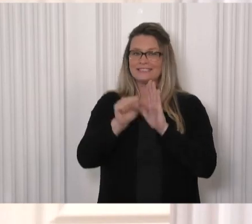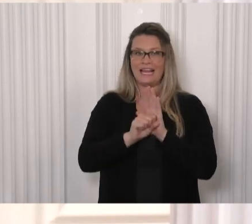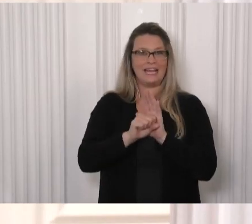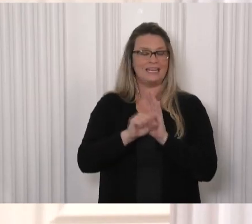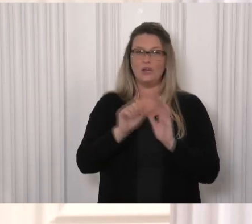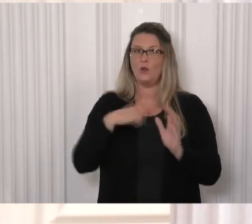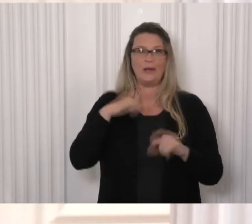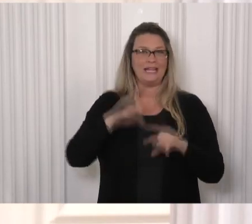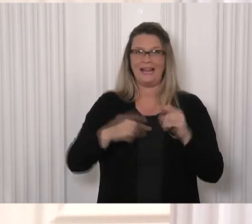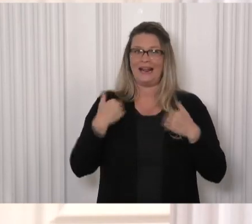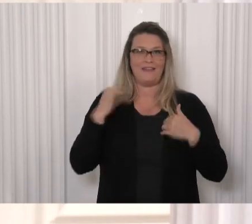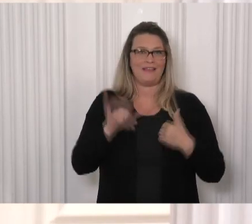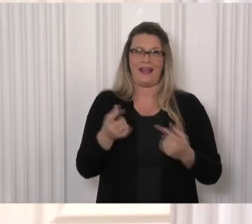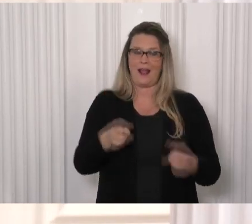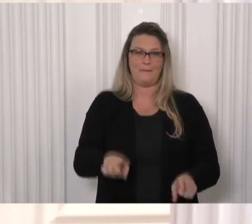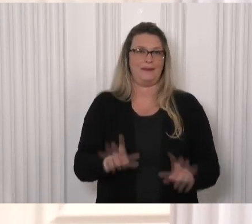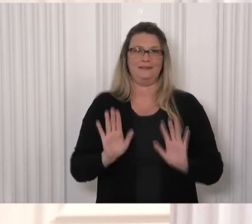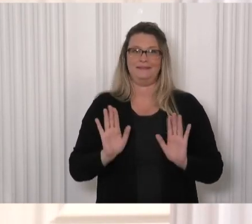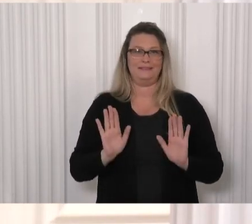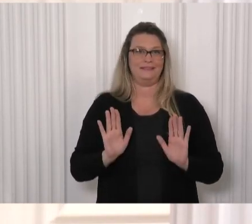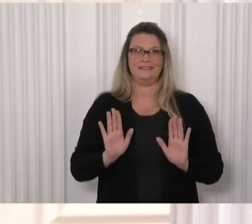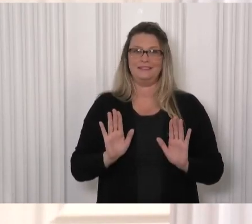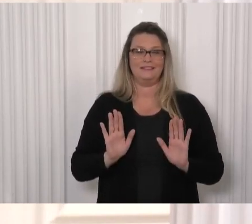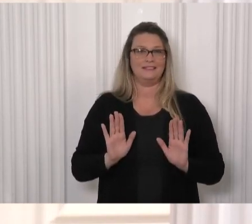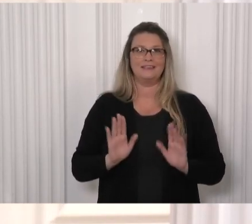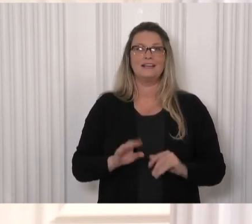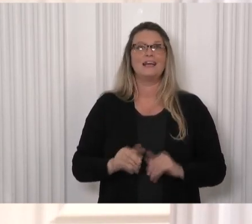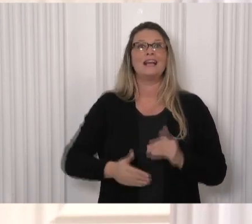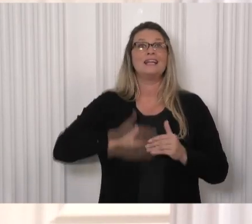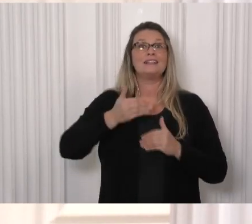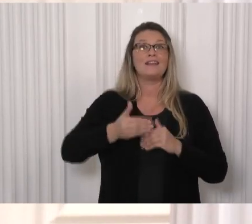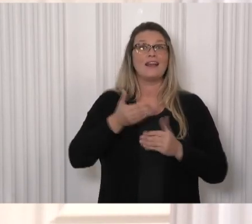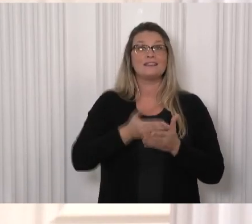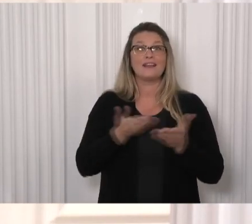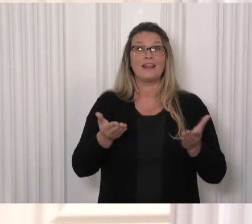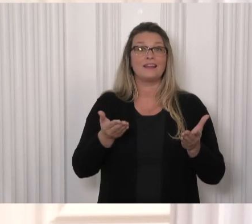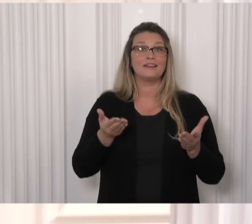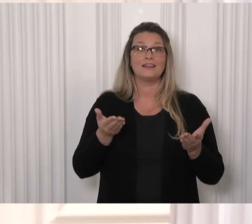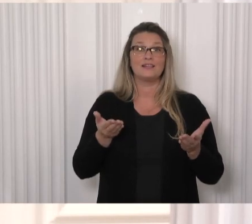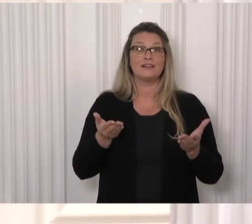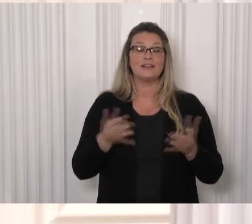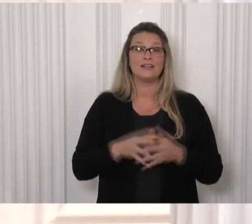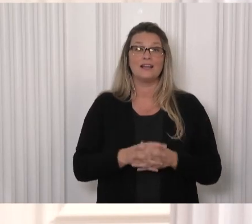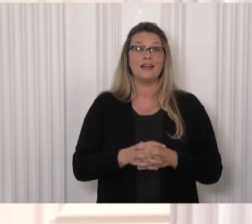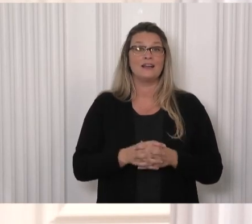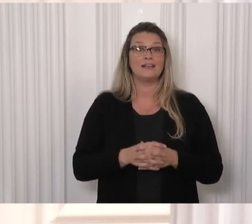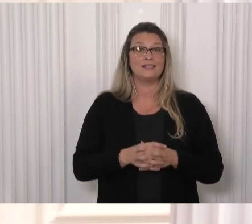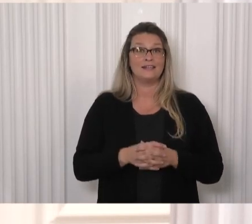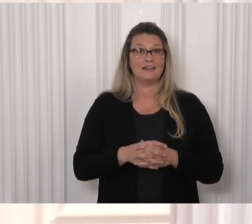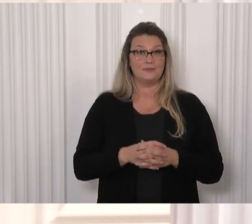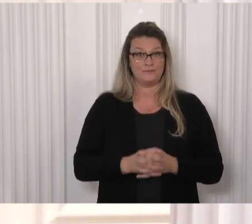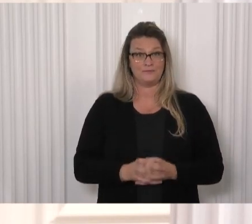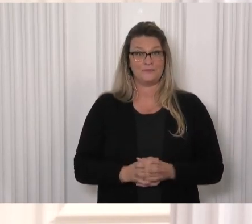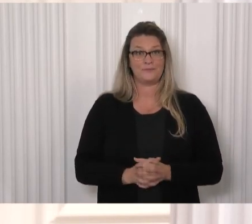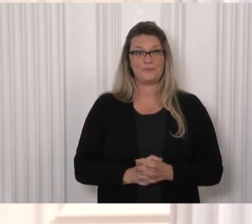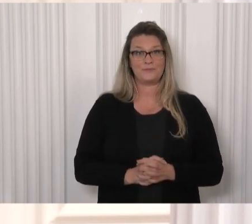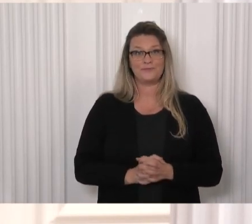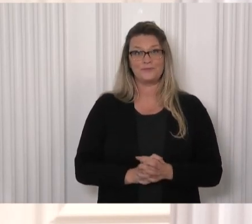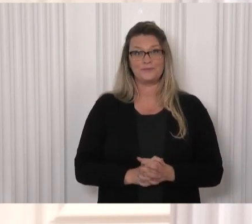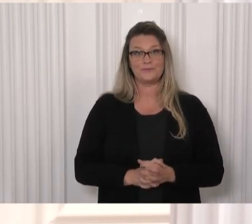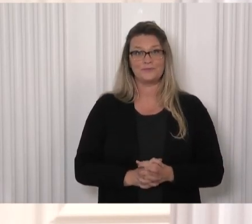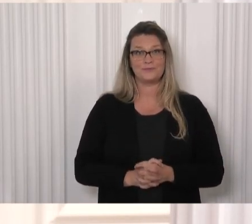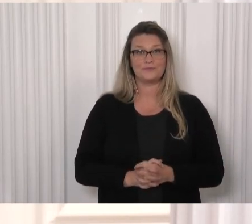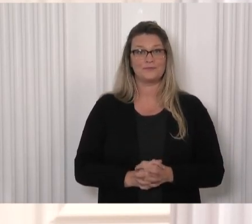We can't have that happen. That's A. The next thing you can't have happen is just this. If we definitely now have